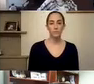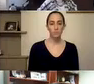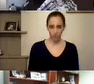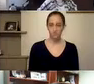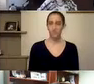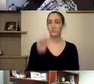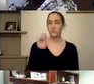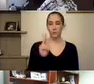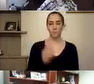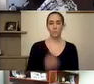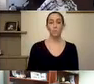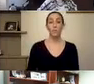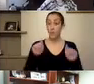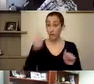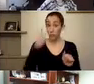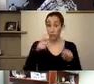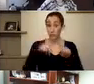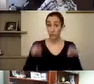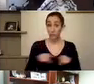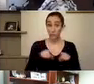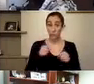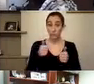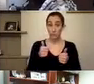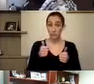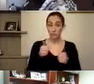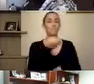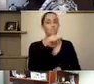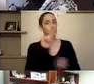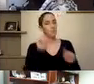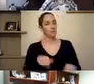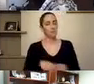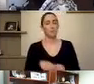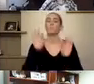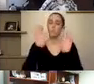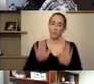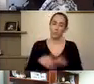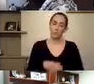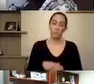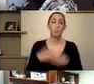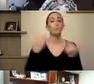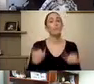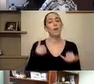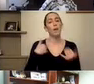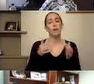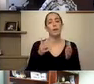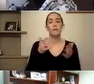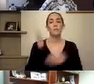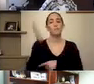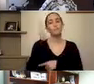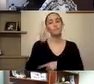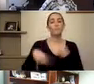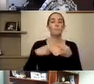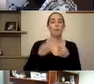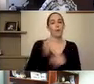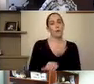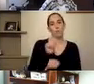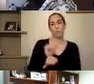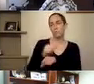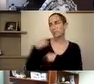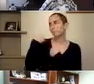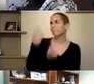Okay. All right. Can you see that? We sure can. Okay, great. So I'm going to talk about what we've been doing for the